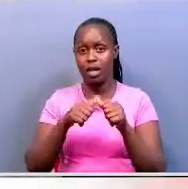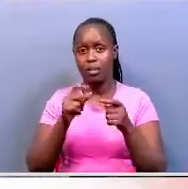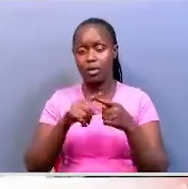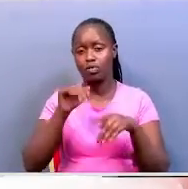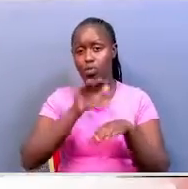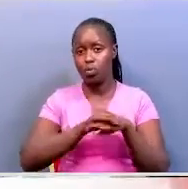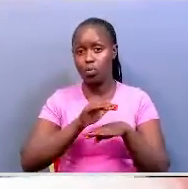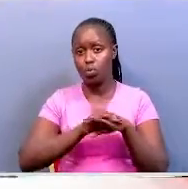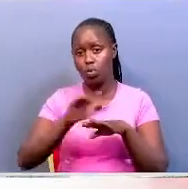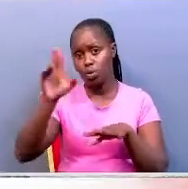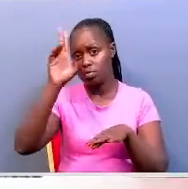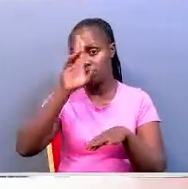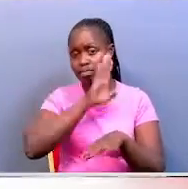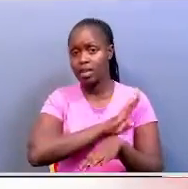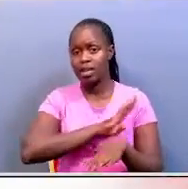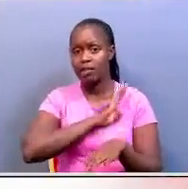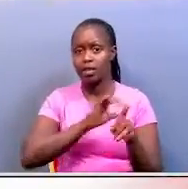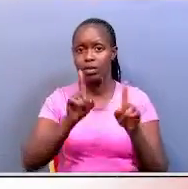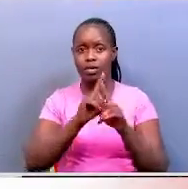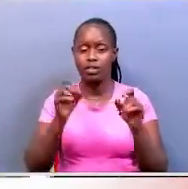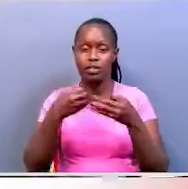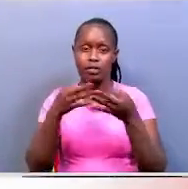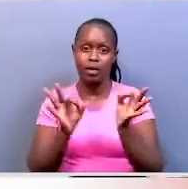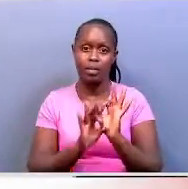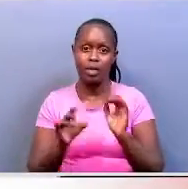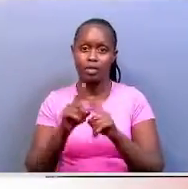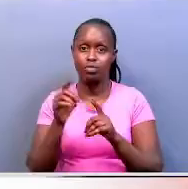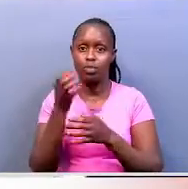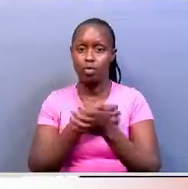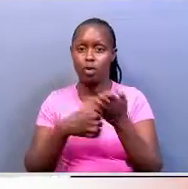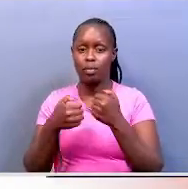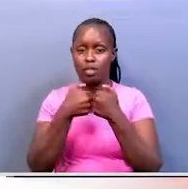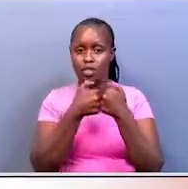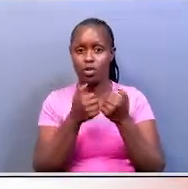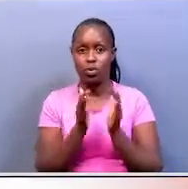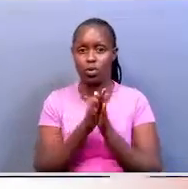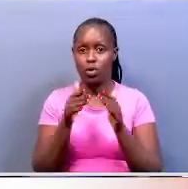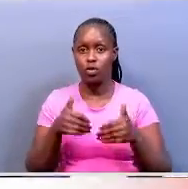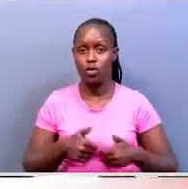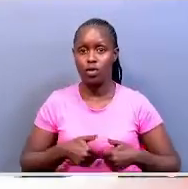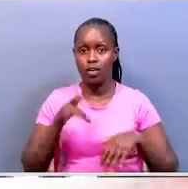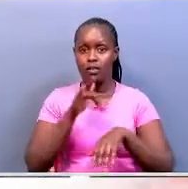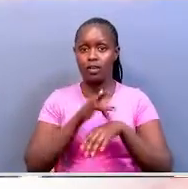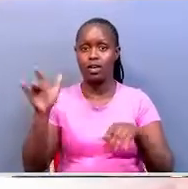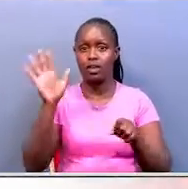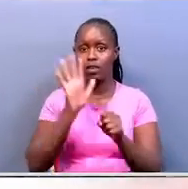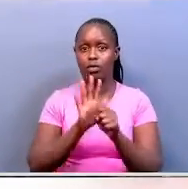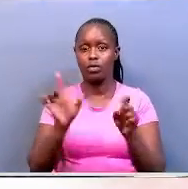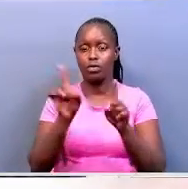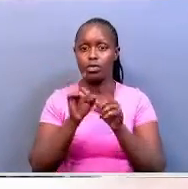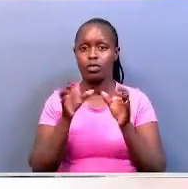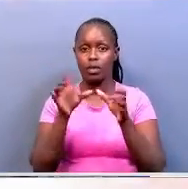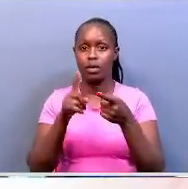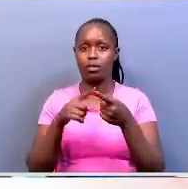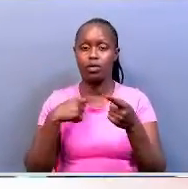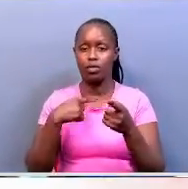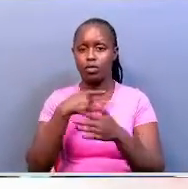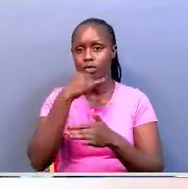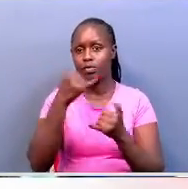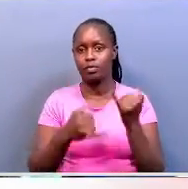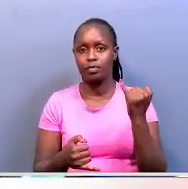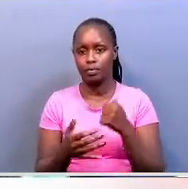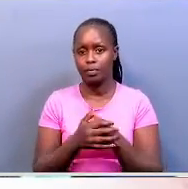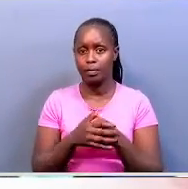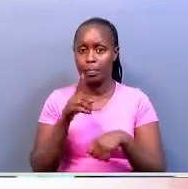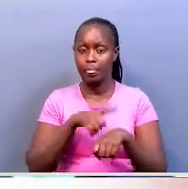and thus it admits that troubled families are economically challenged, with youth affected the most, pushing them to the edge. Wewe unapoona